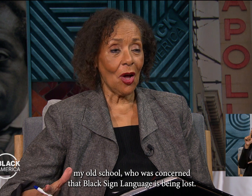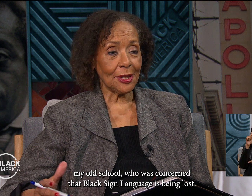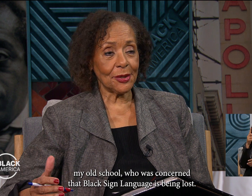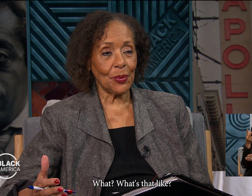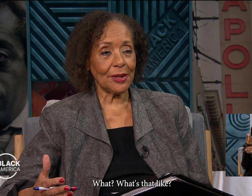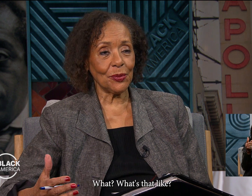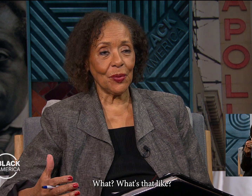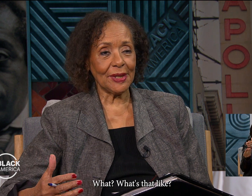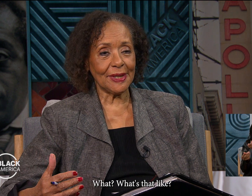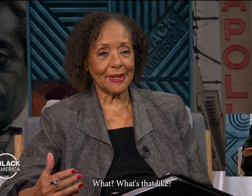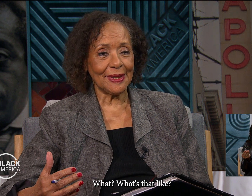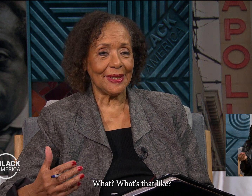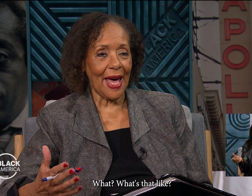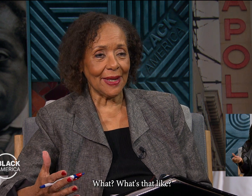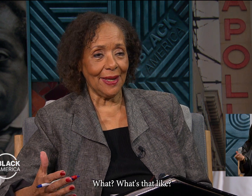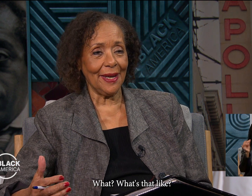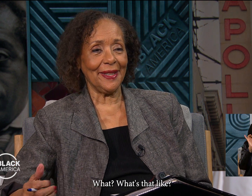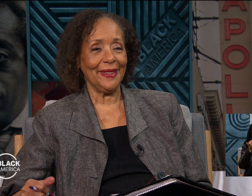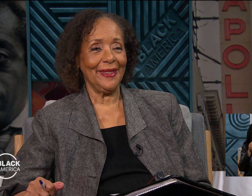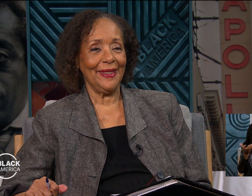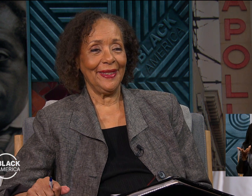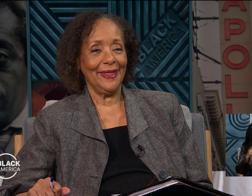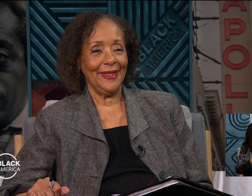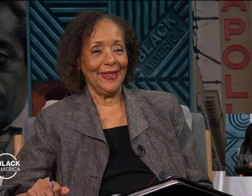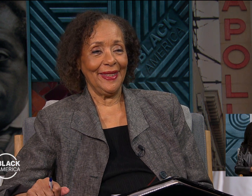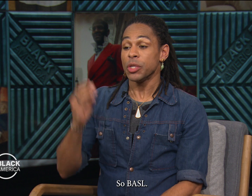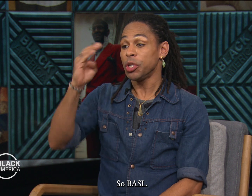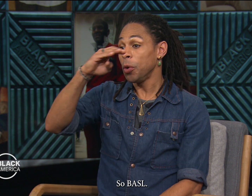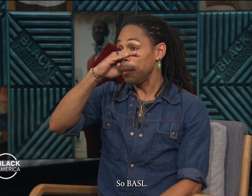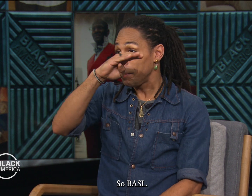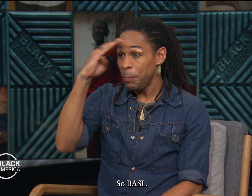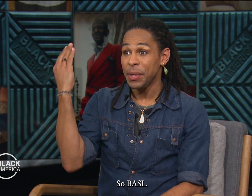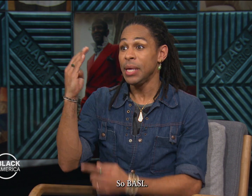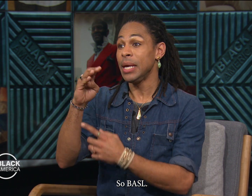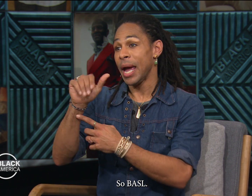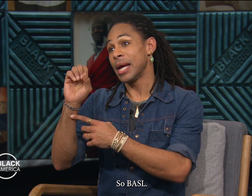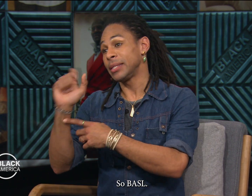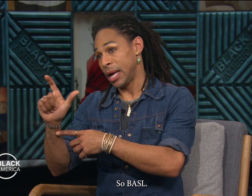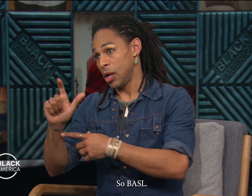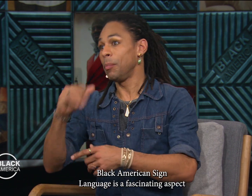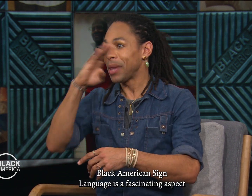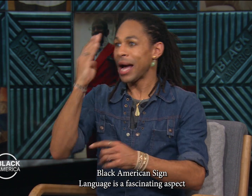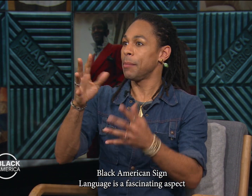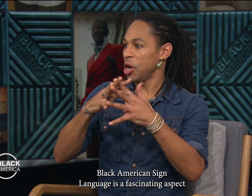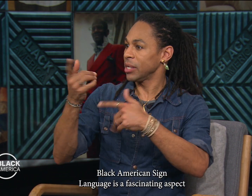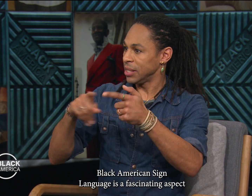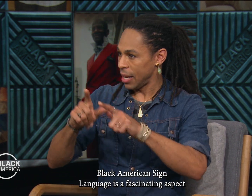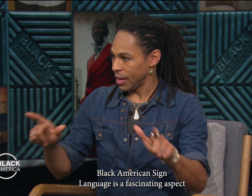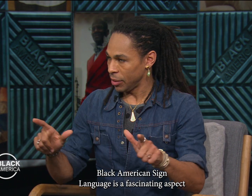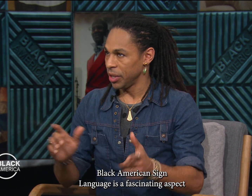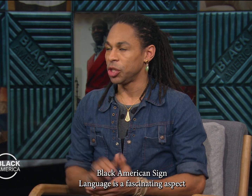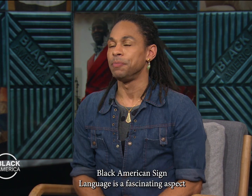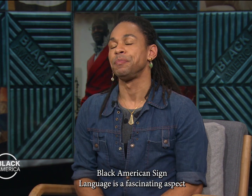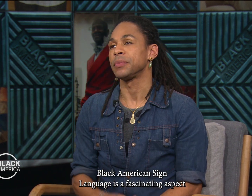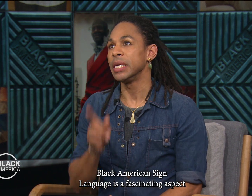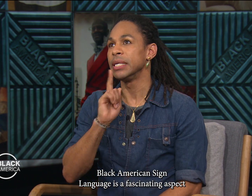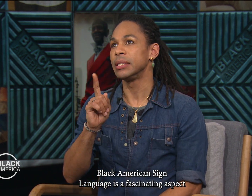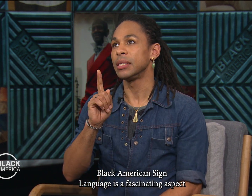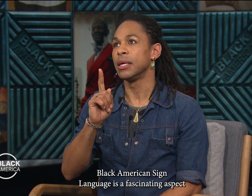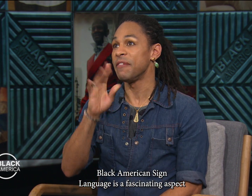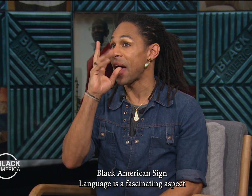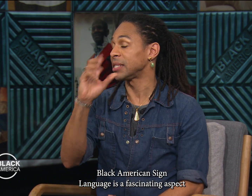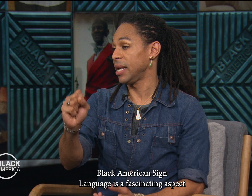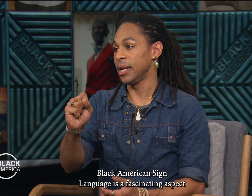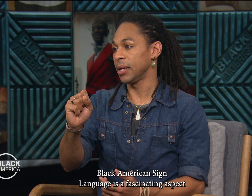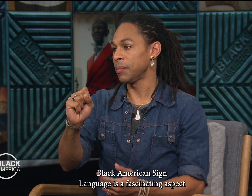being lost. What's that like? So BASL, Black American Sign Language,